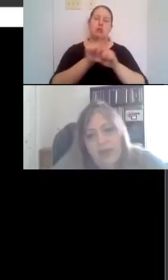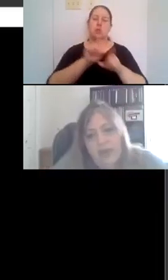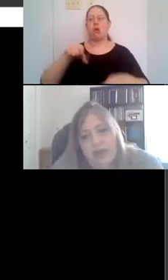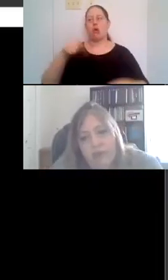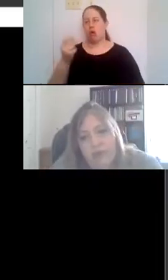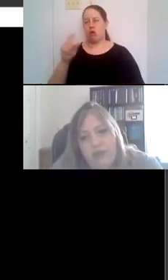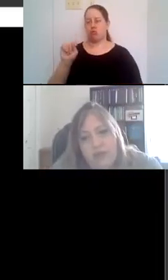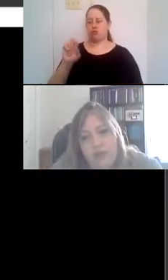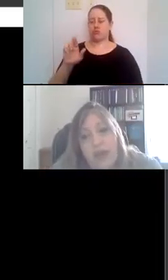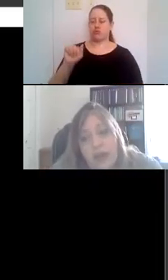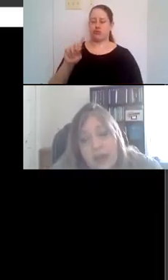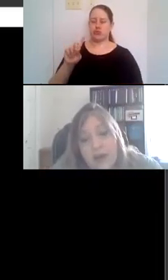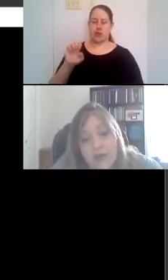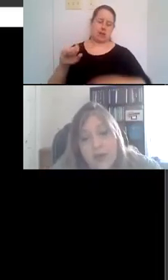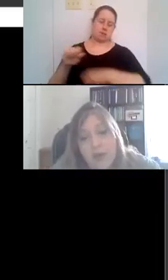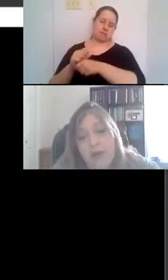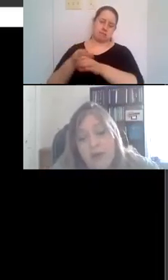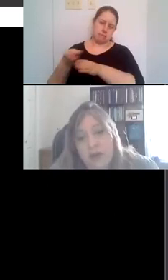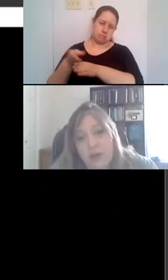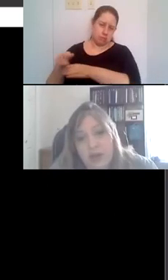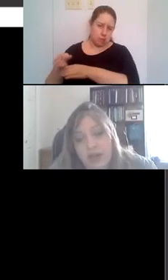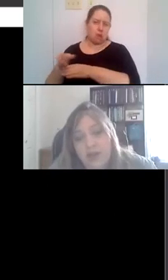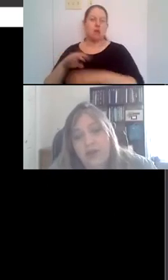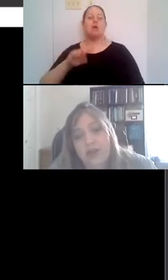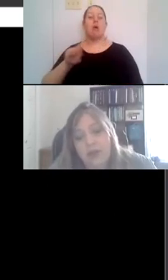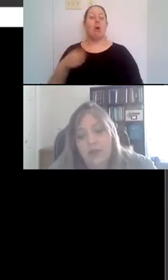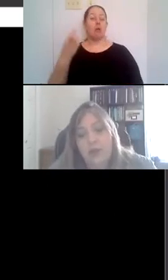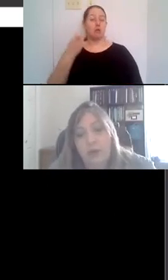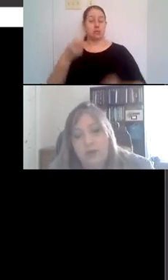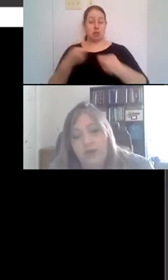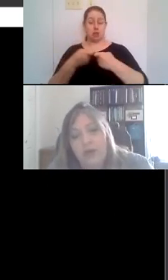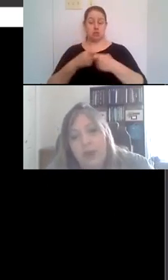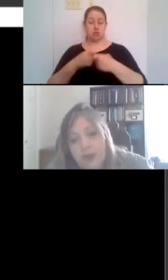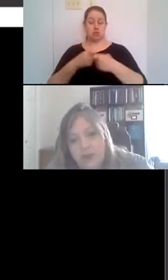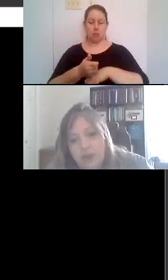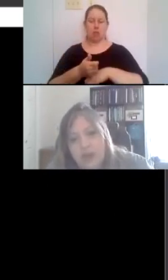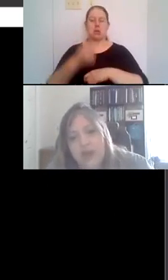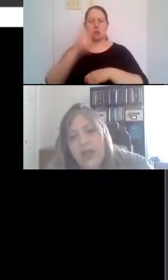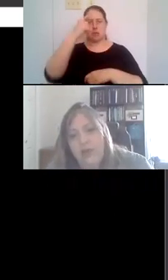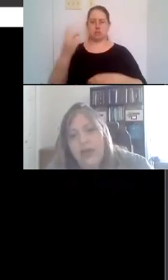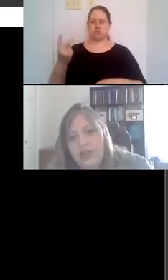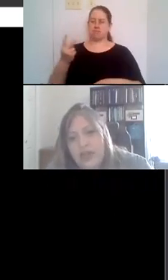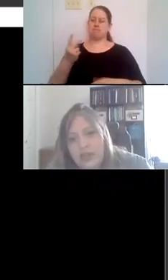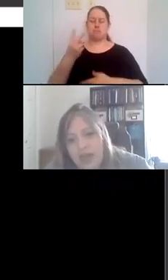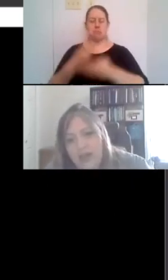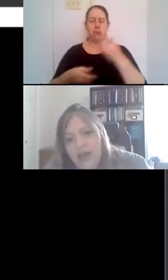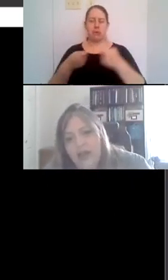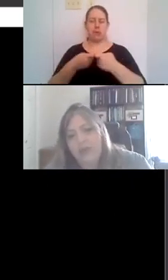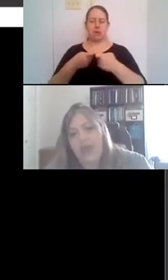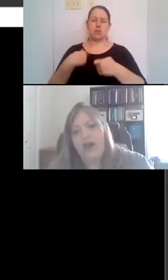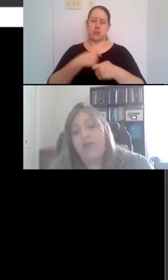on getting approved to do that now. So the only reason we did electrical is because we're both journeyman electrician, and we could teach